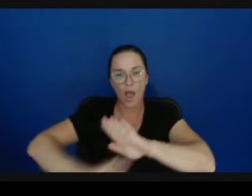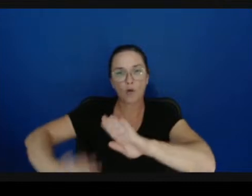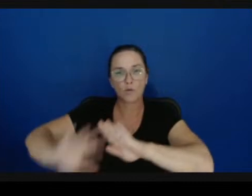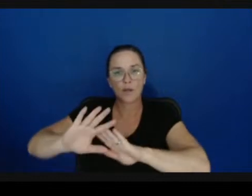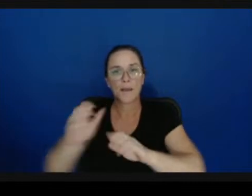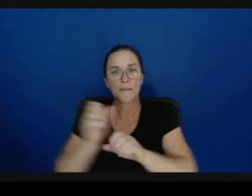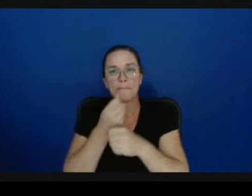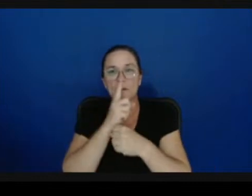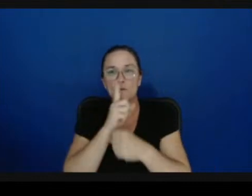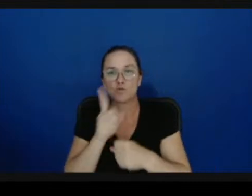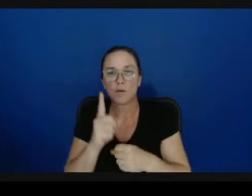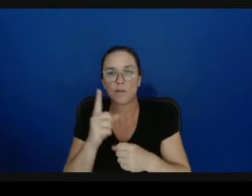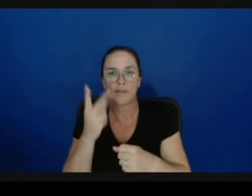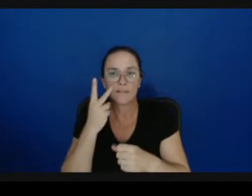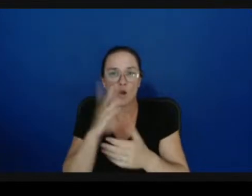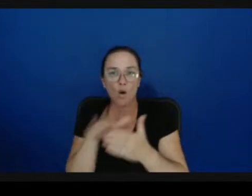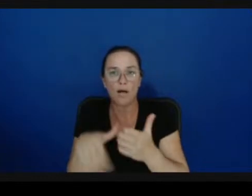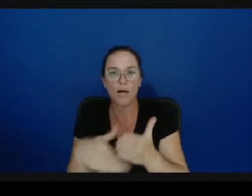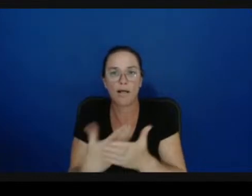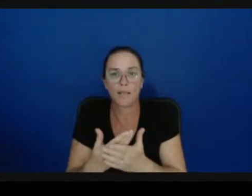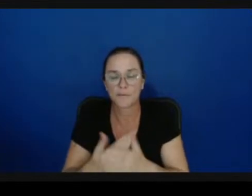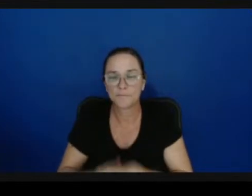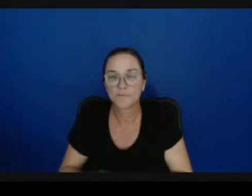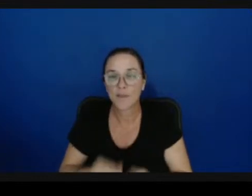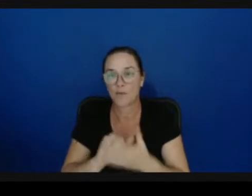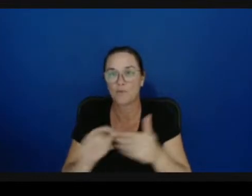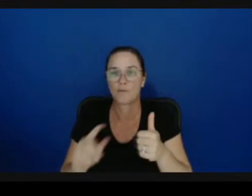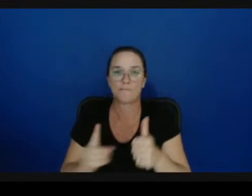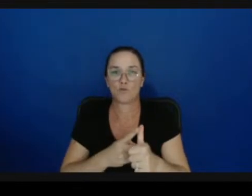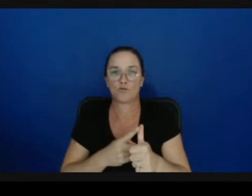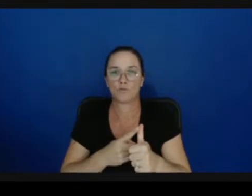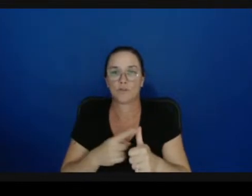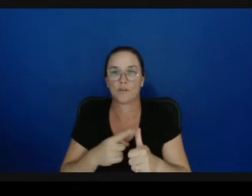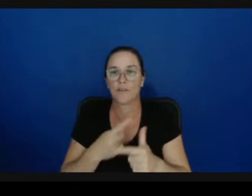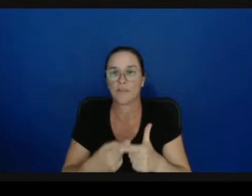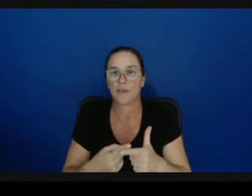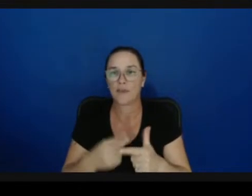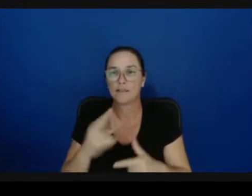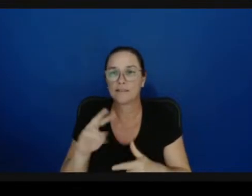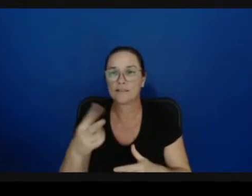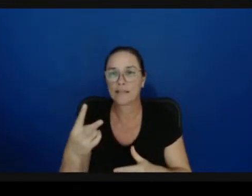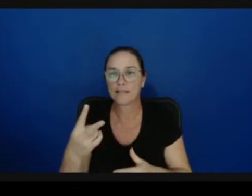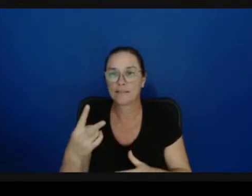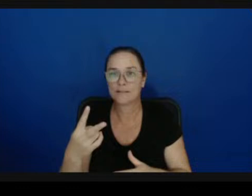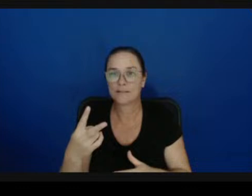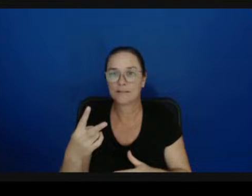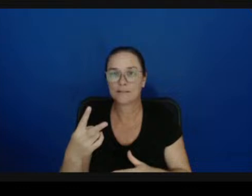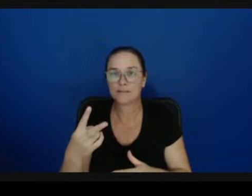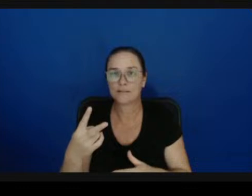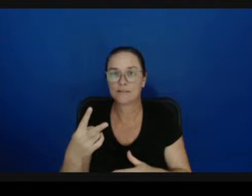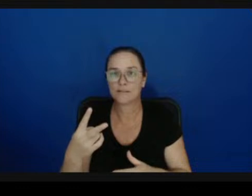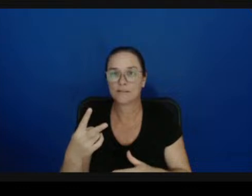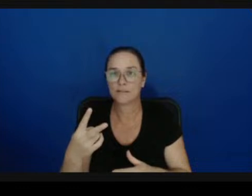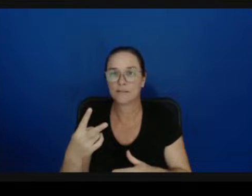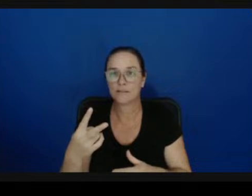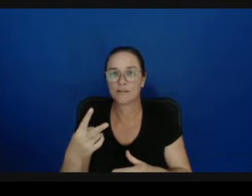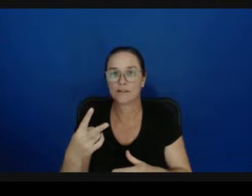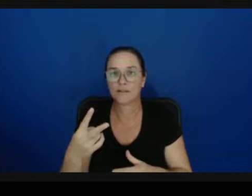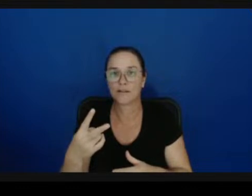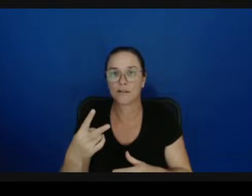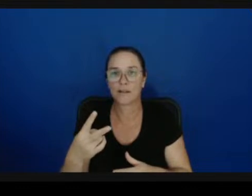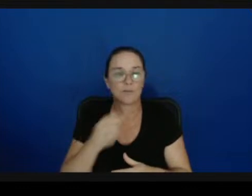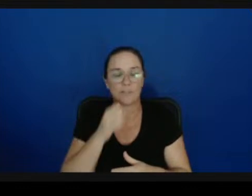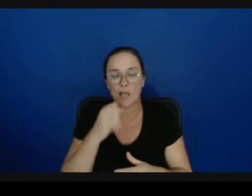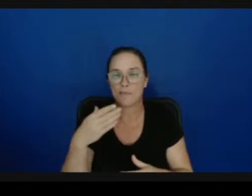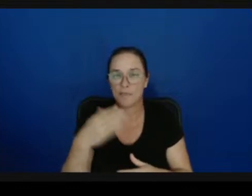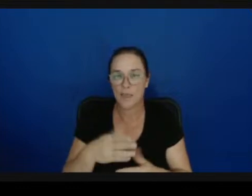what's going on here. So that was that first phase. Second phase was a reactivation, so that's not caught here. The third